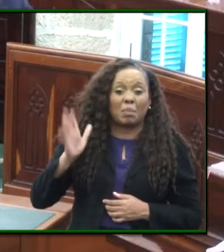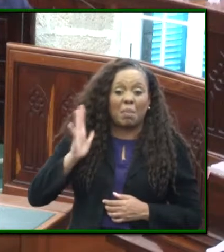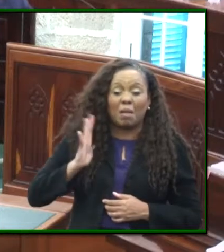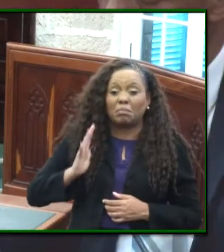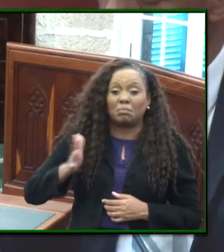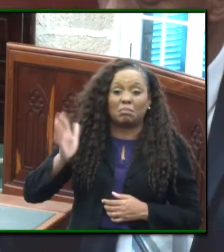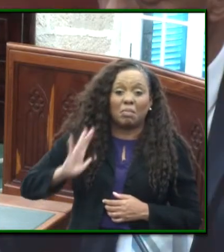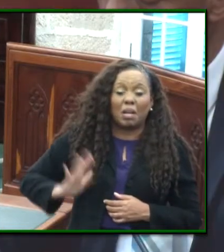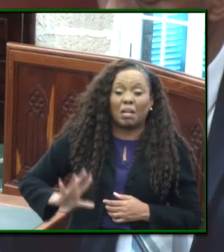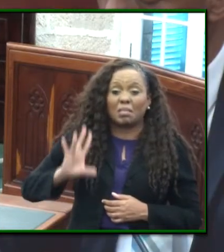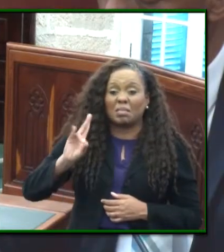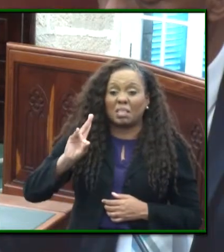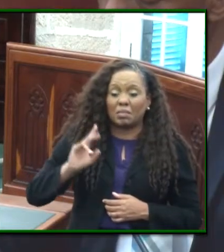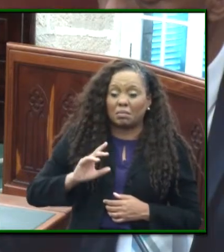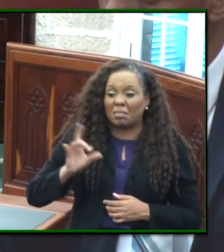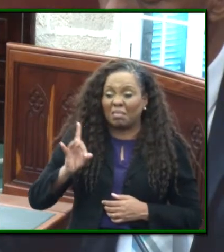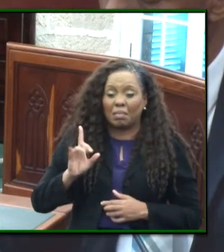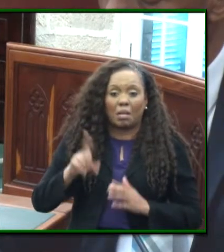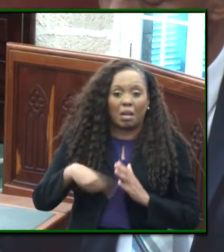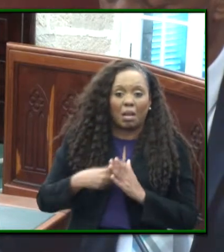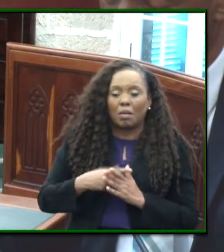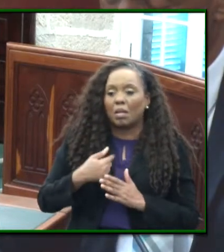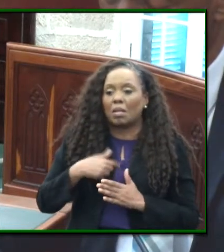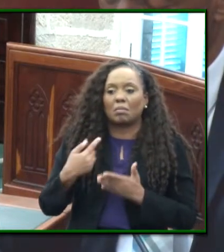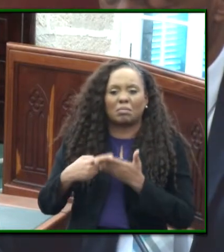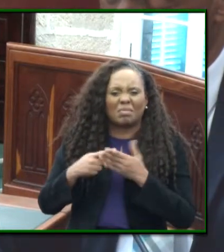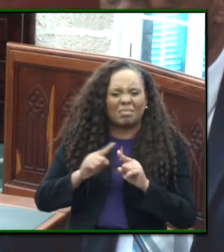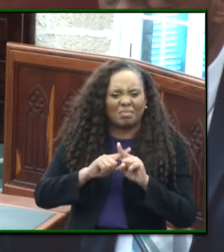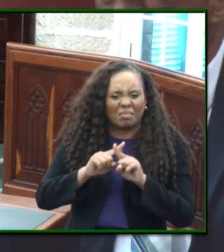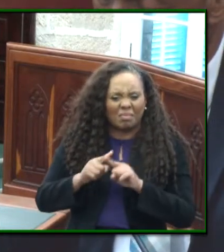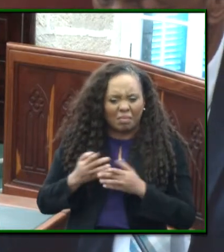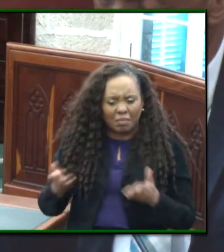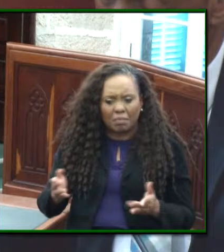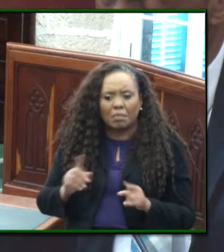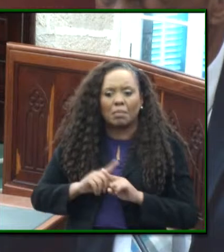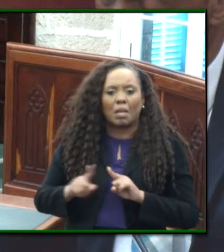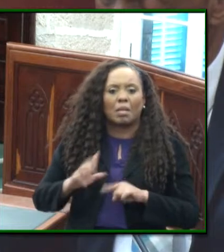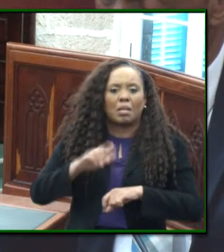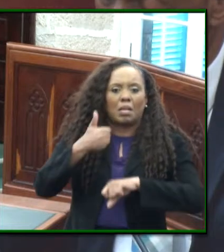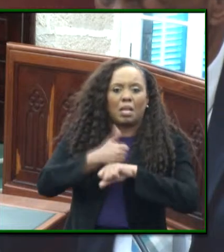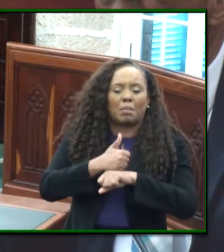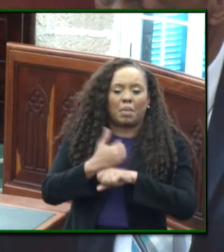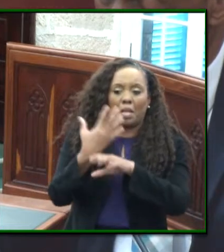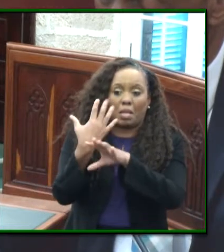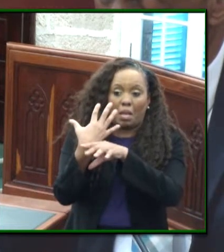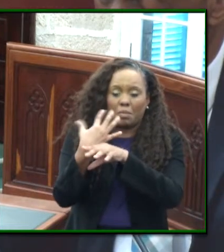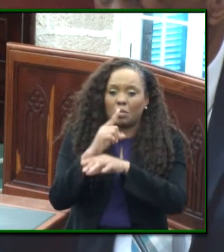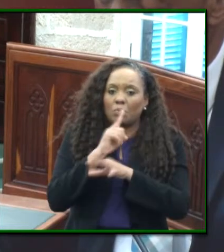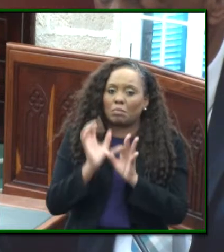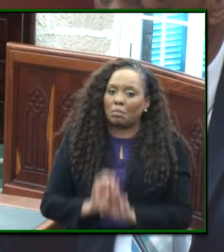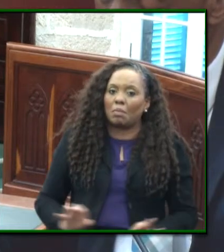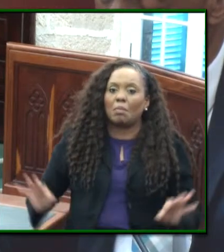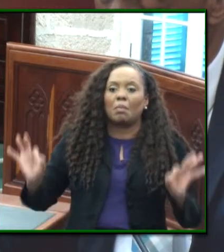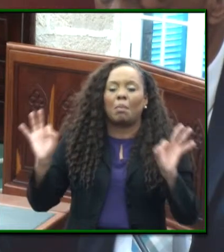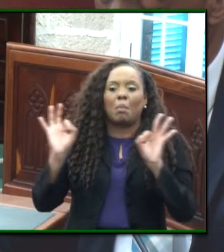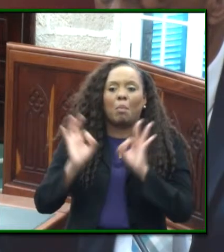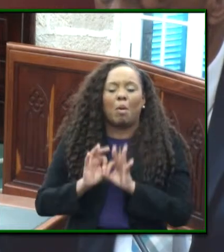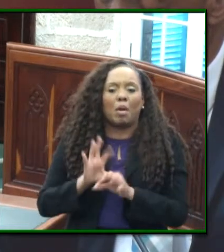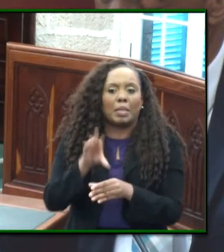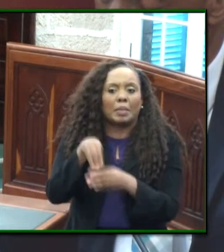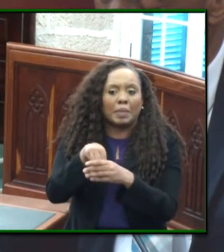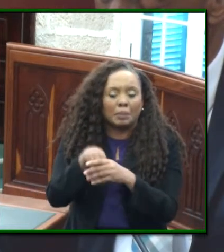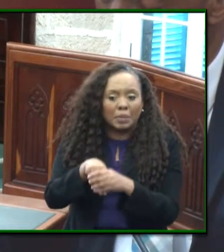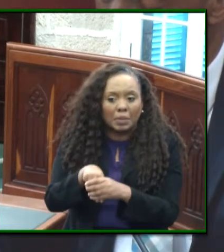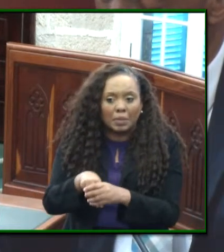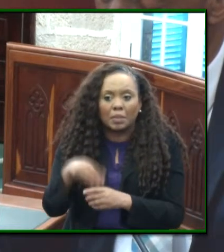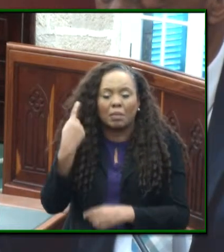The installation of cameras is an important investment and an important tool in the arsenal